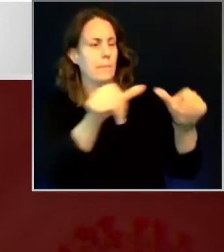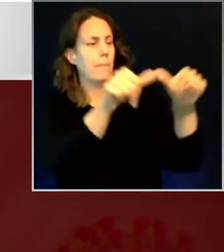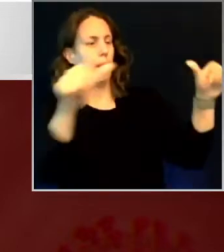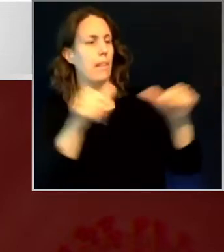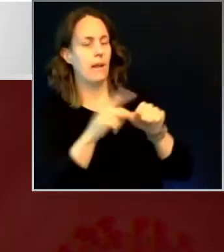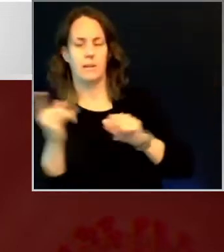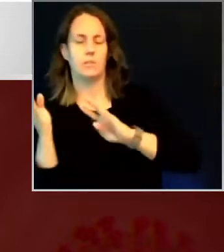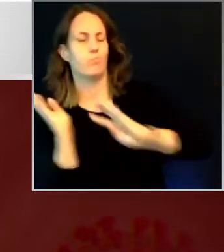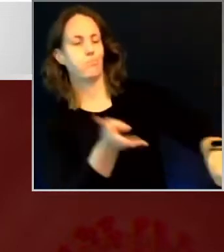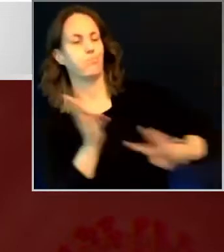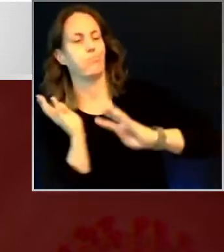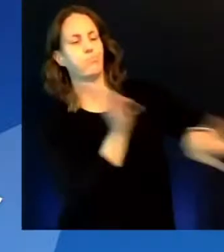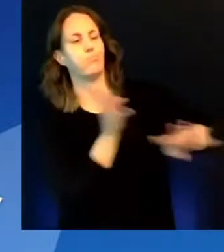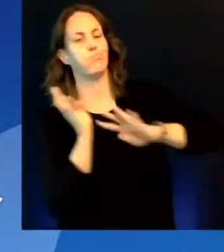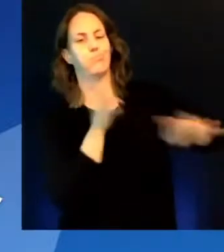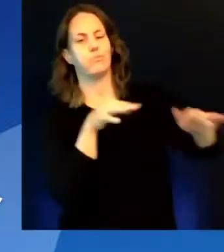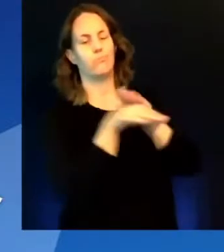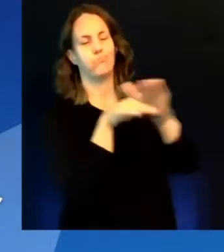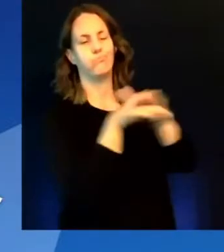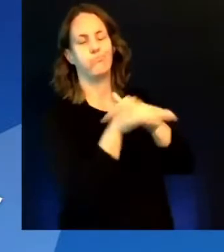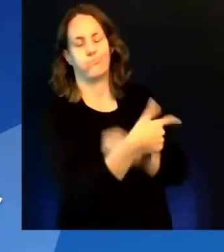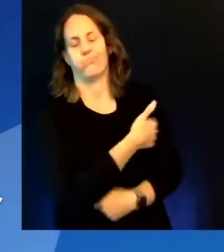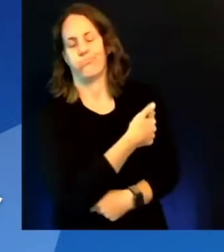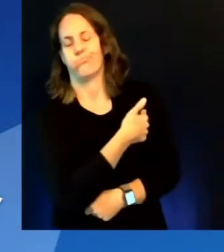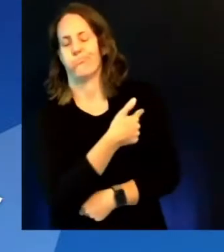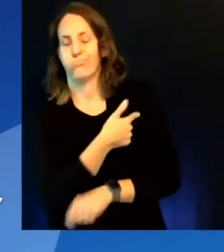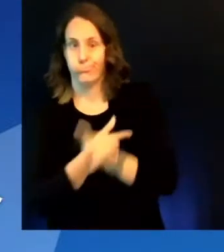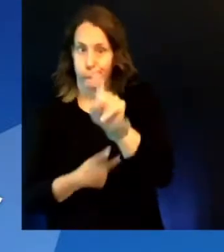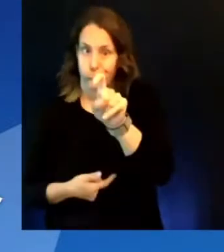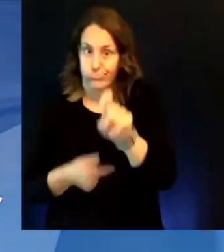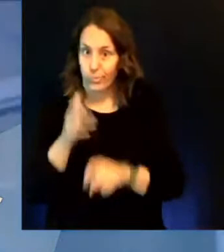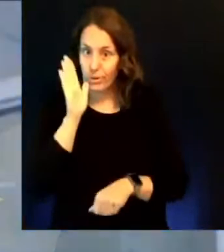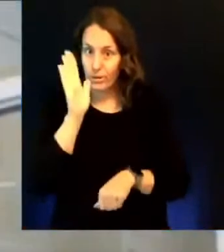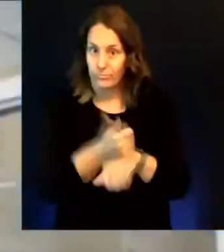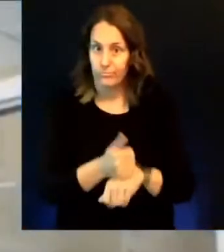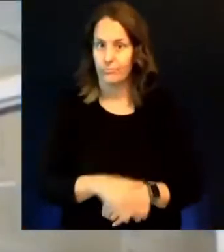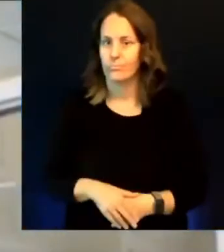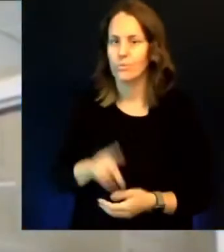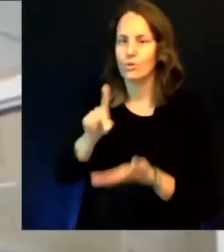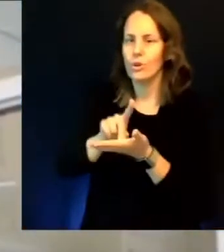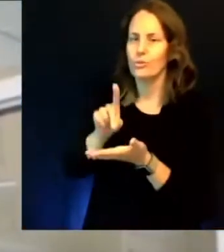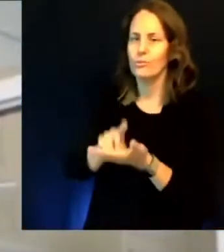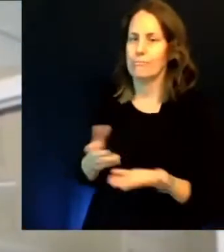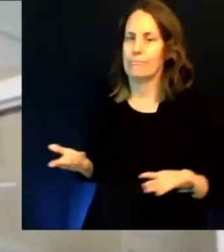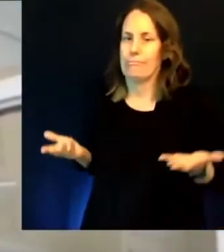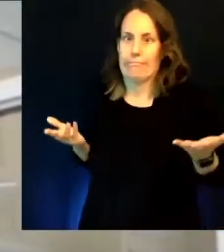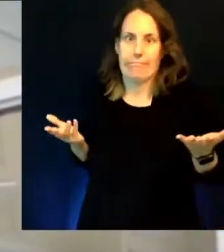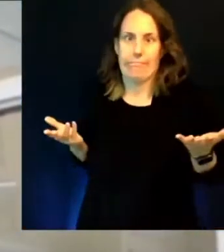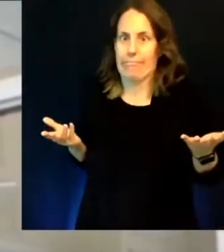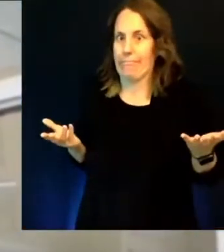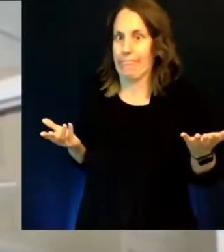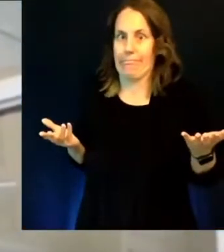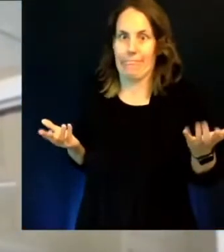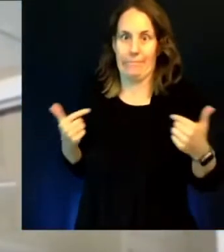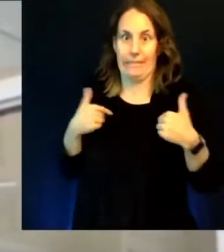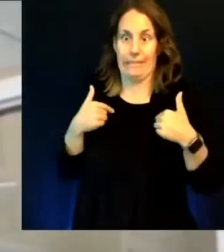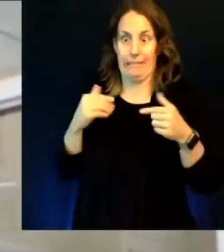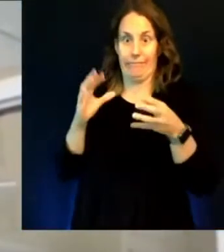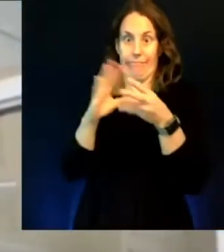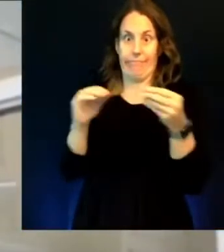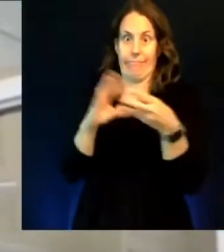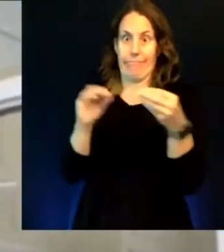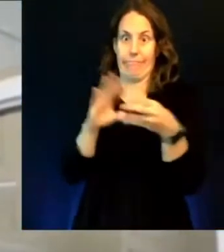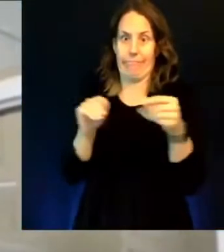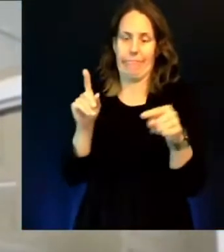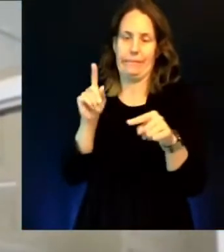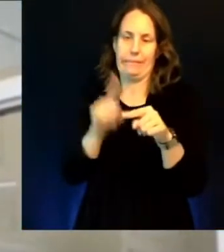Yeah, I'm sorry, I can't speak to that. I think we'll, I trust that our state and local planners and